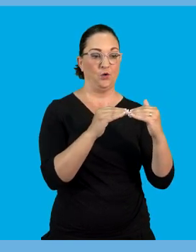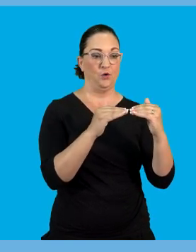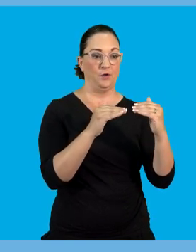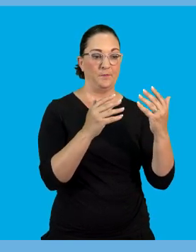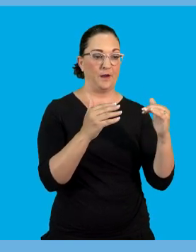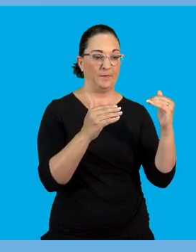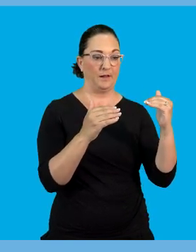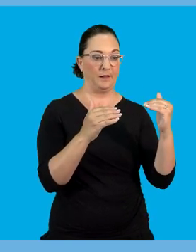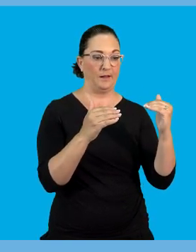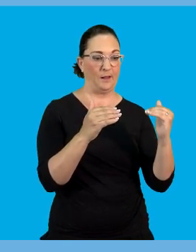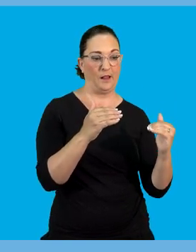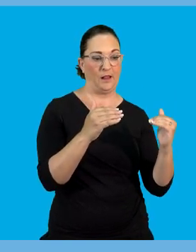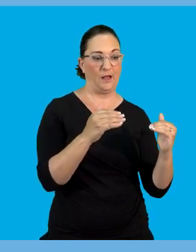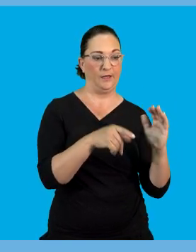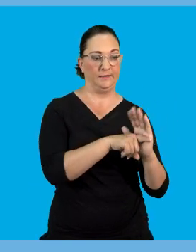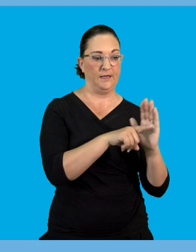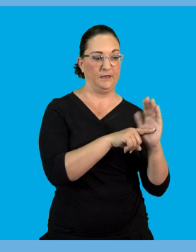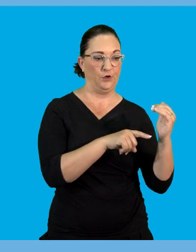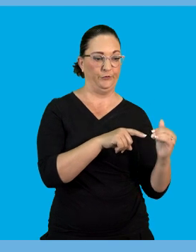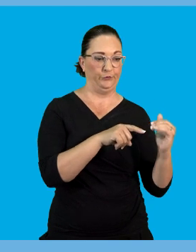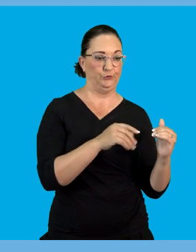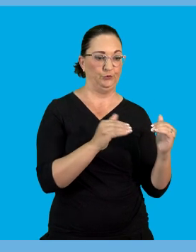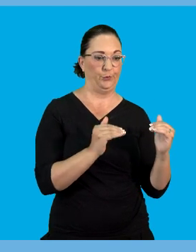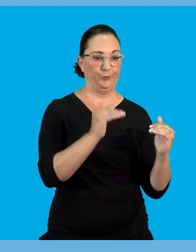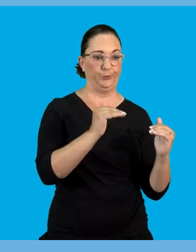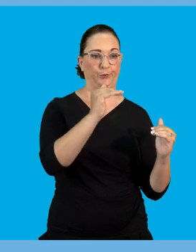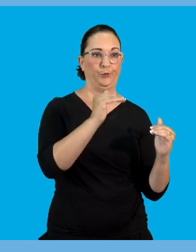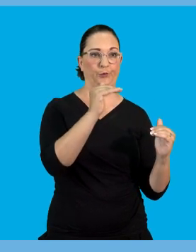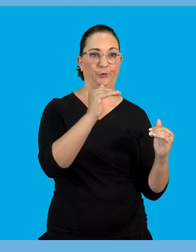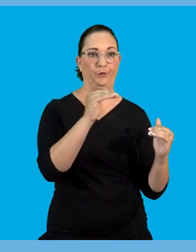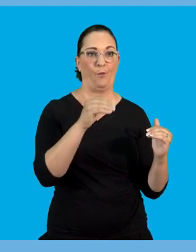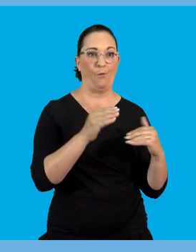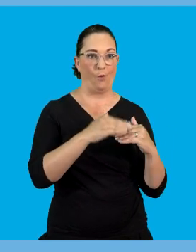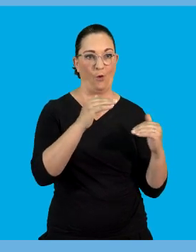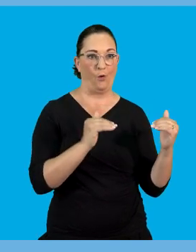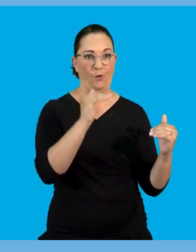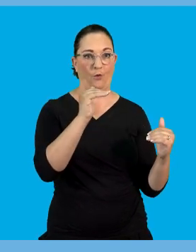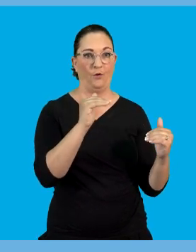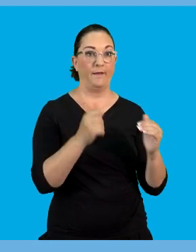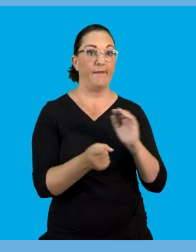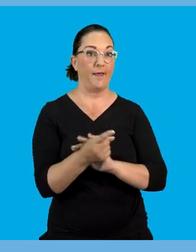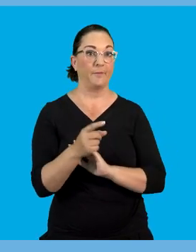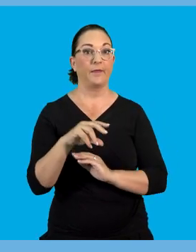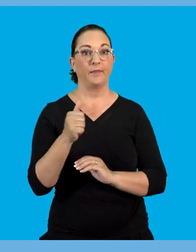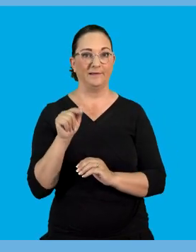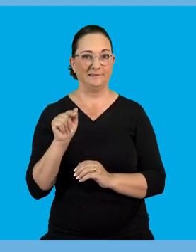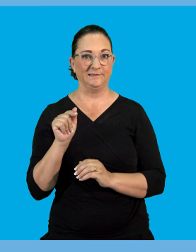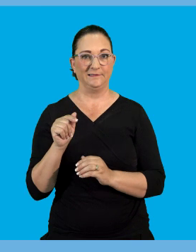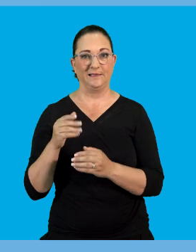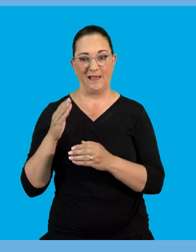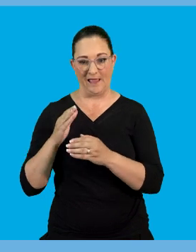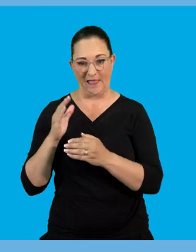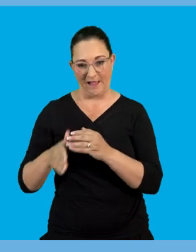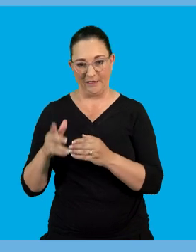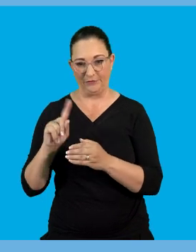atom loses electrons, so obviously there's going to be now more protons than the electrons. And when that happens, then the